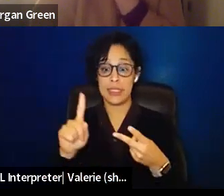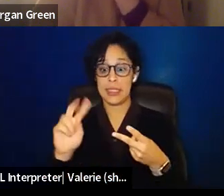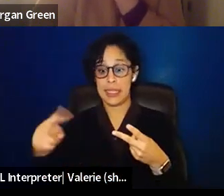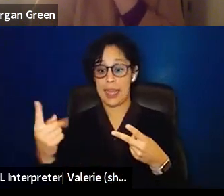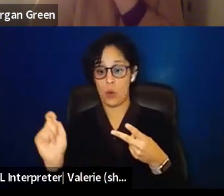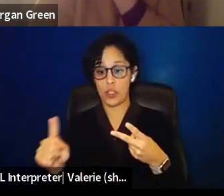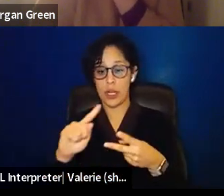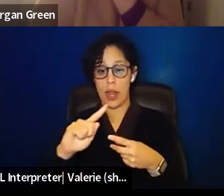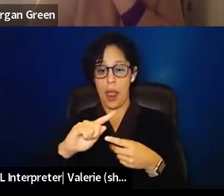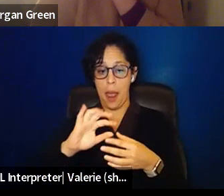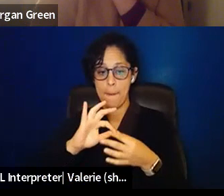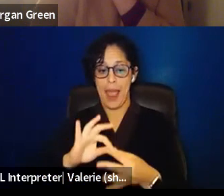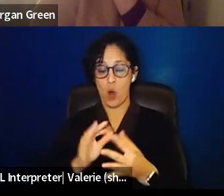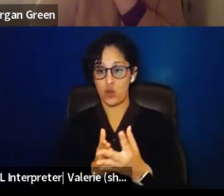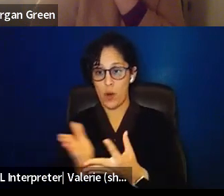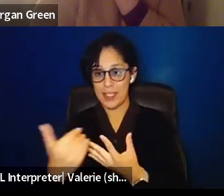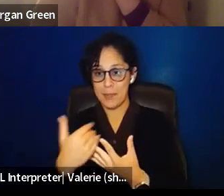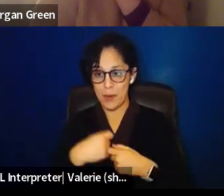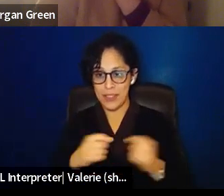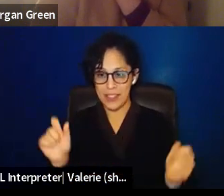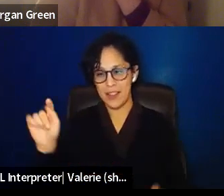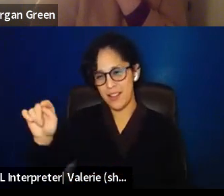transparency, which is this buzzword right now.